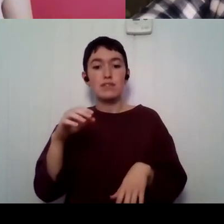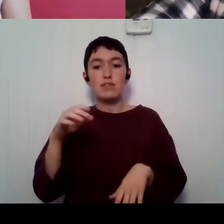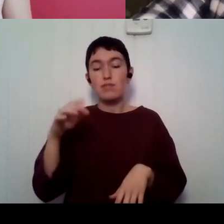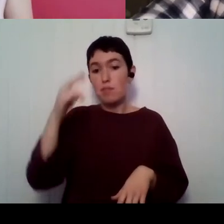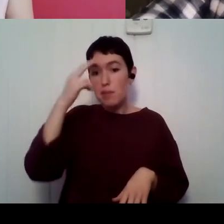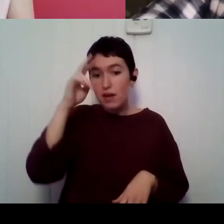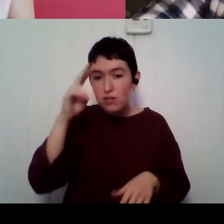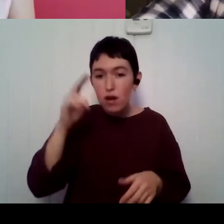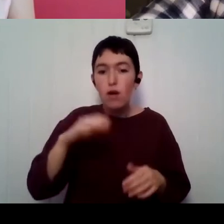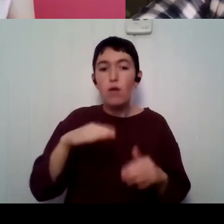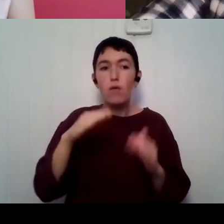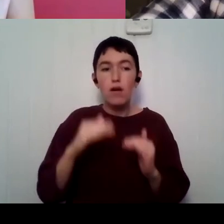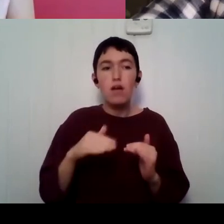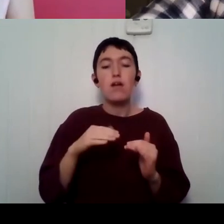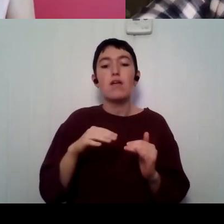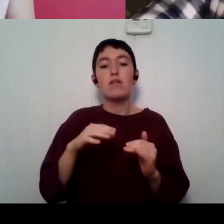a